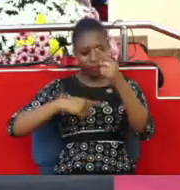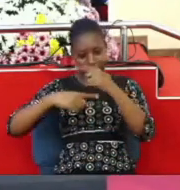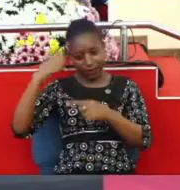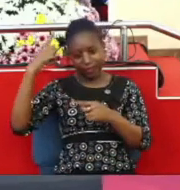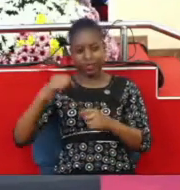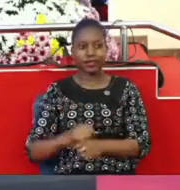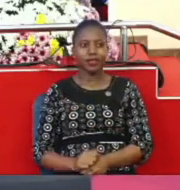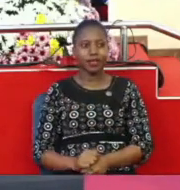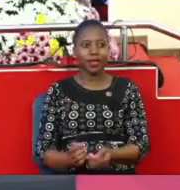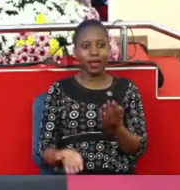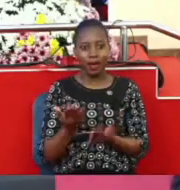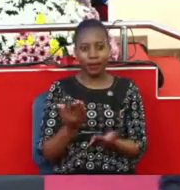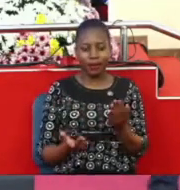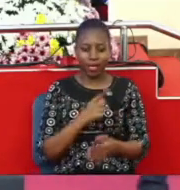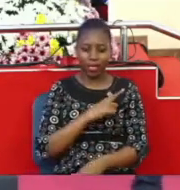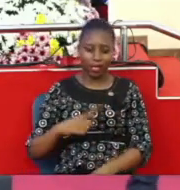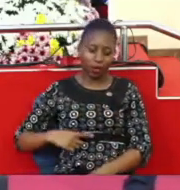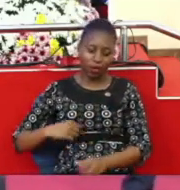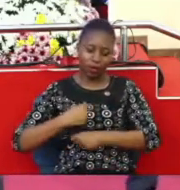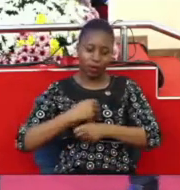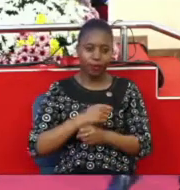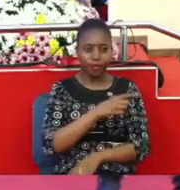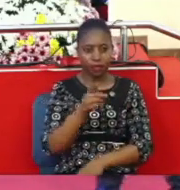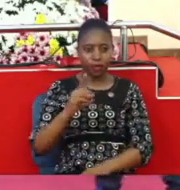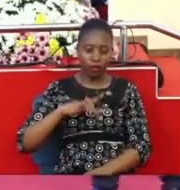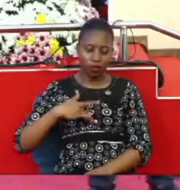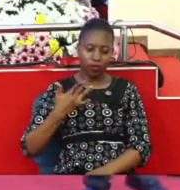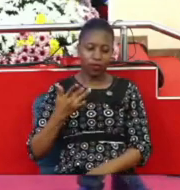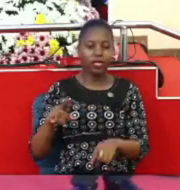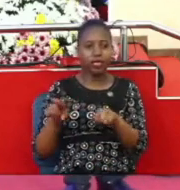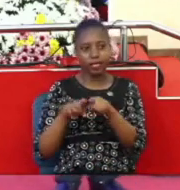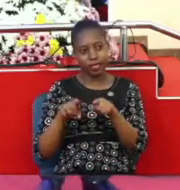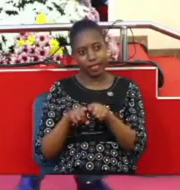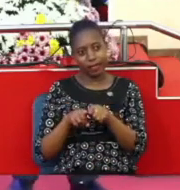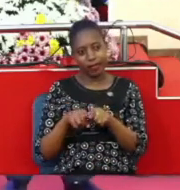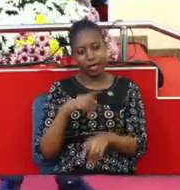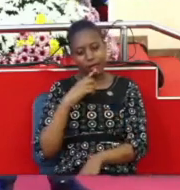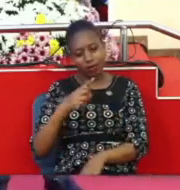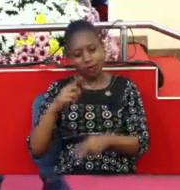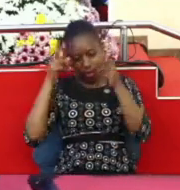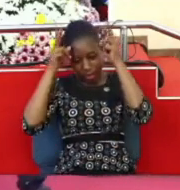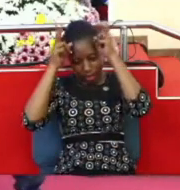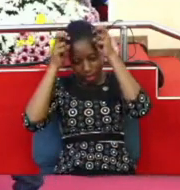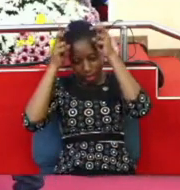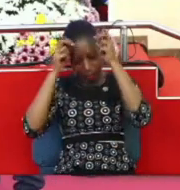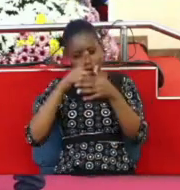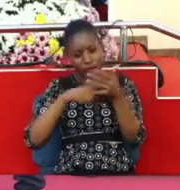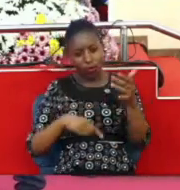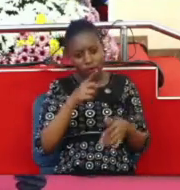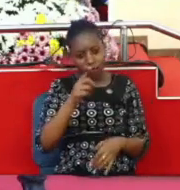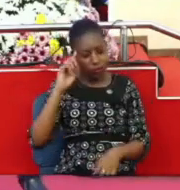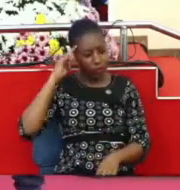same. That you can even tell the devil what you thought for evil, God has turned